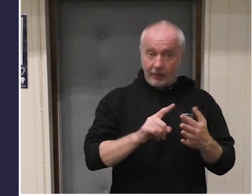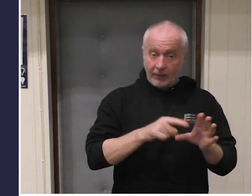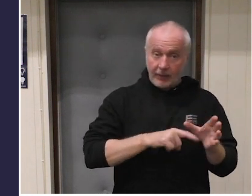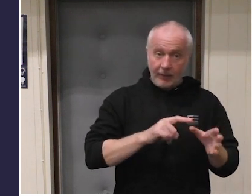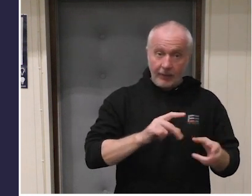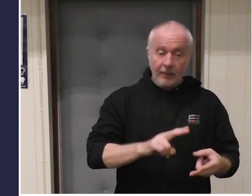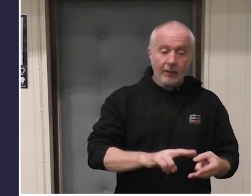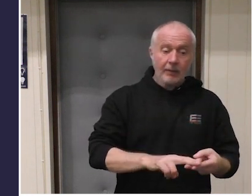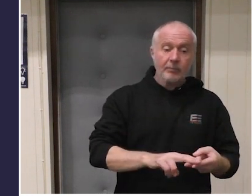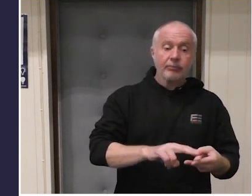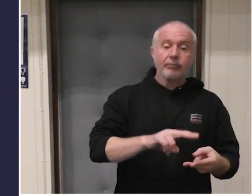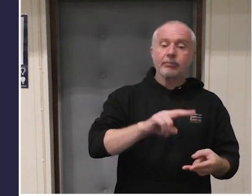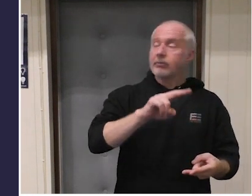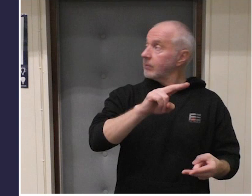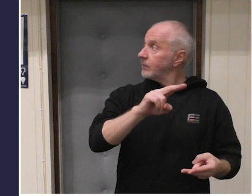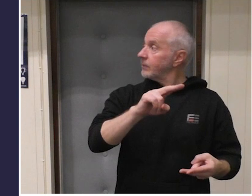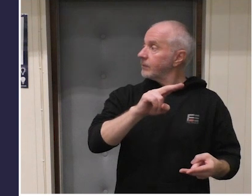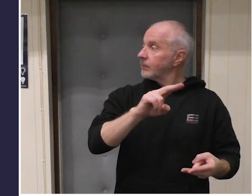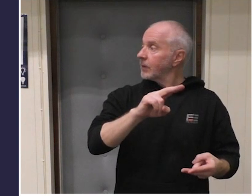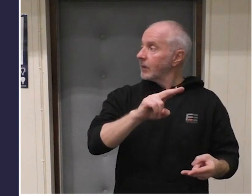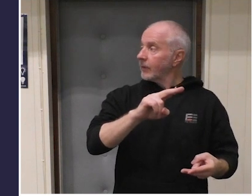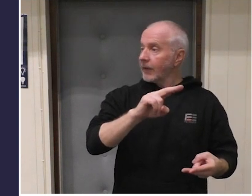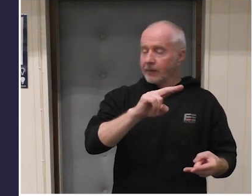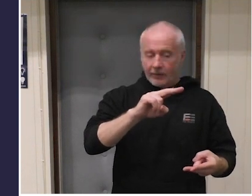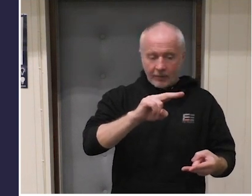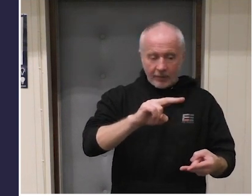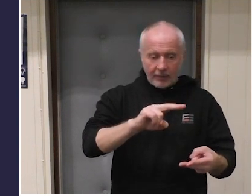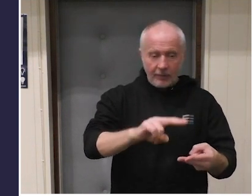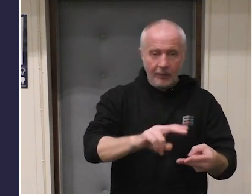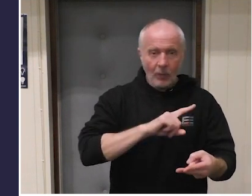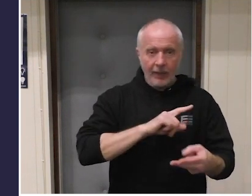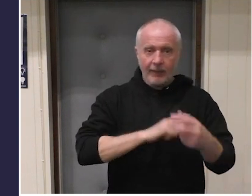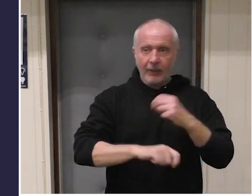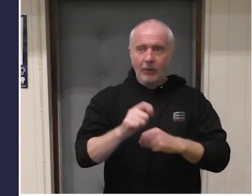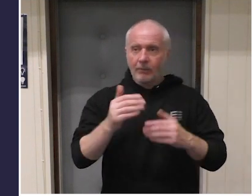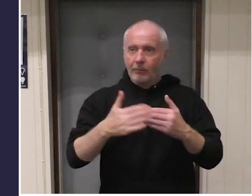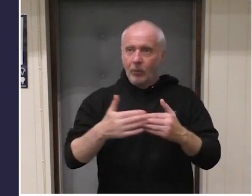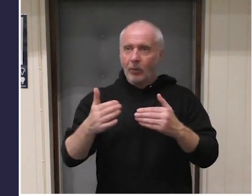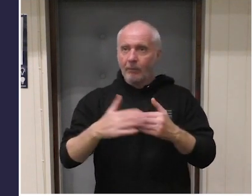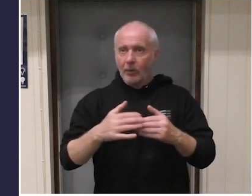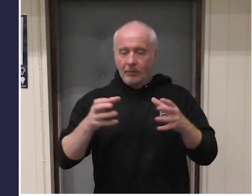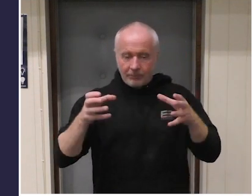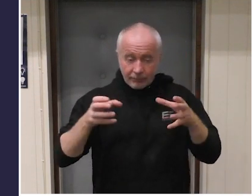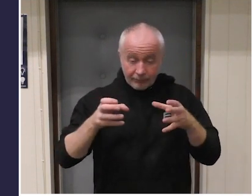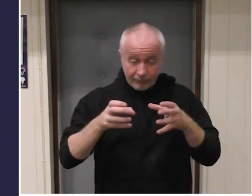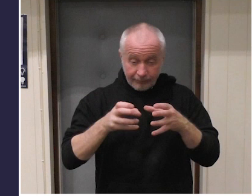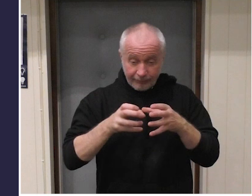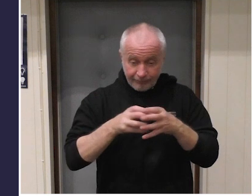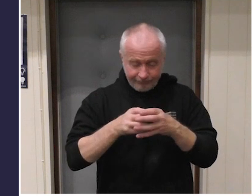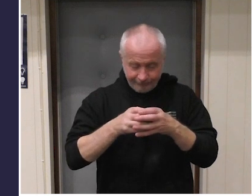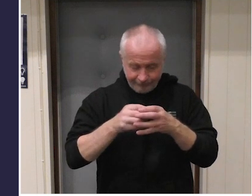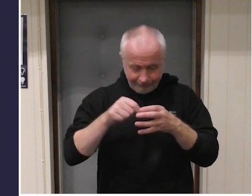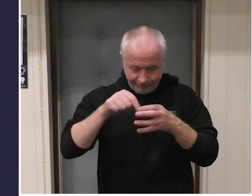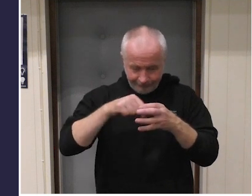some point, but it starts decreasing again, it becomes more and more compact. It has less ways it can arrange itself in a smaller